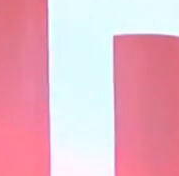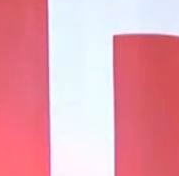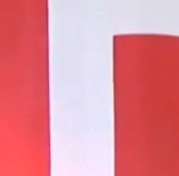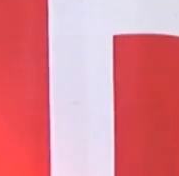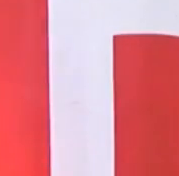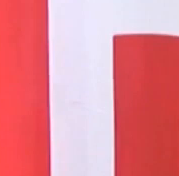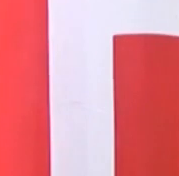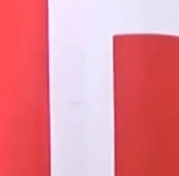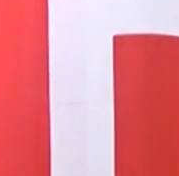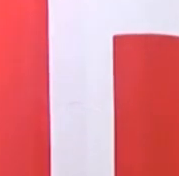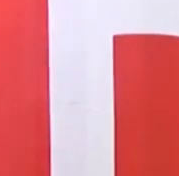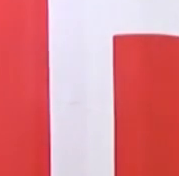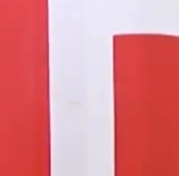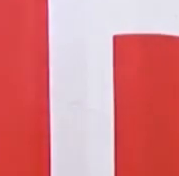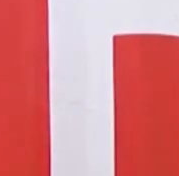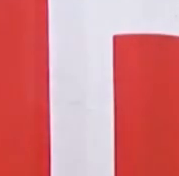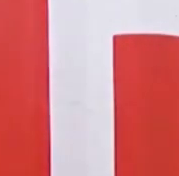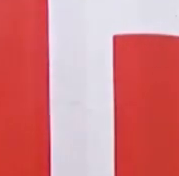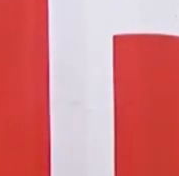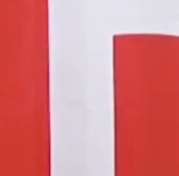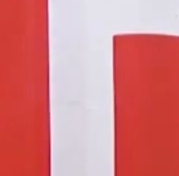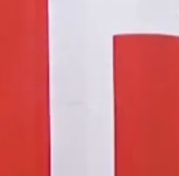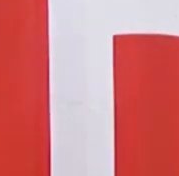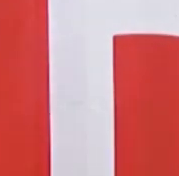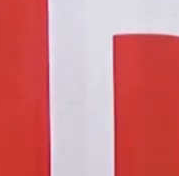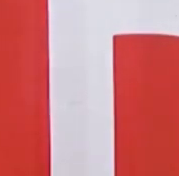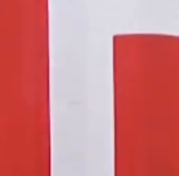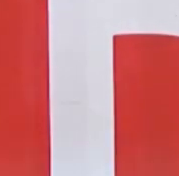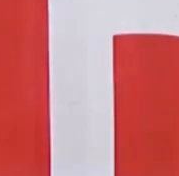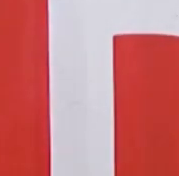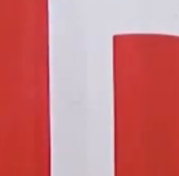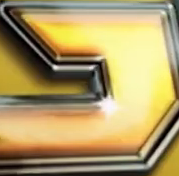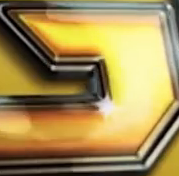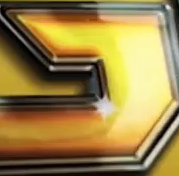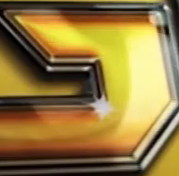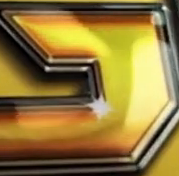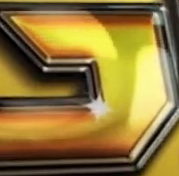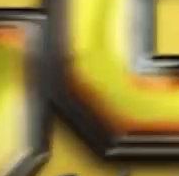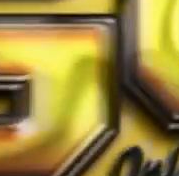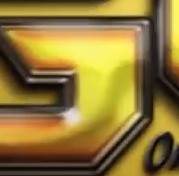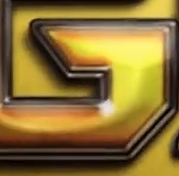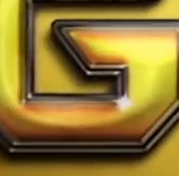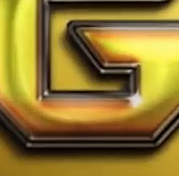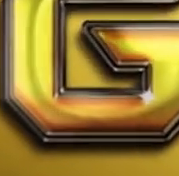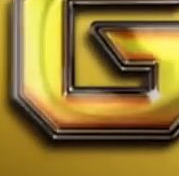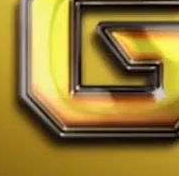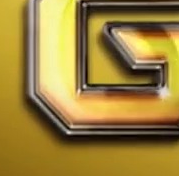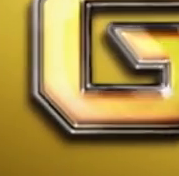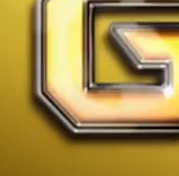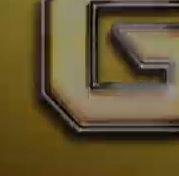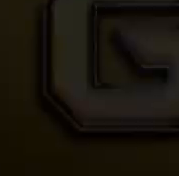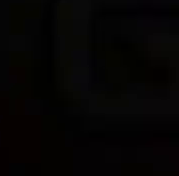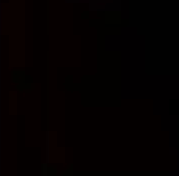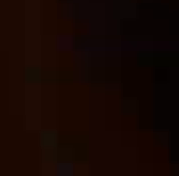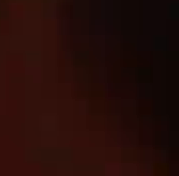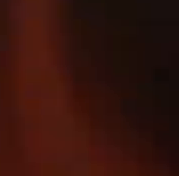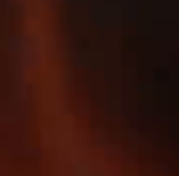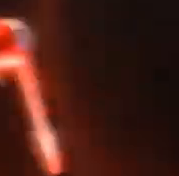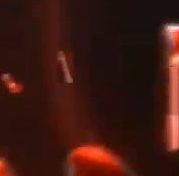Hi, I'm Ini from Raki Raki. I love Gold FM, only the classic hits. Gold FM, only the classic